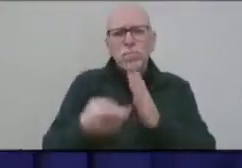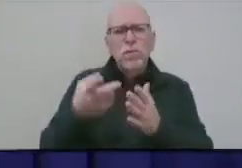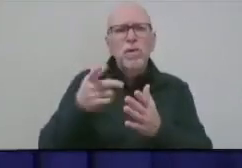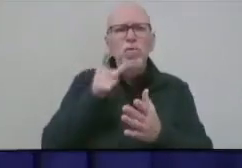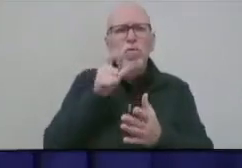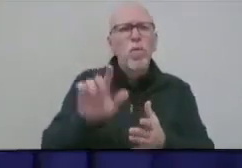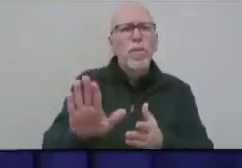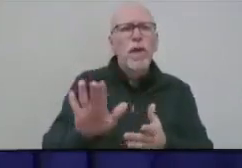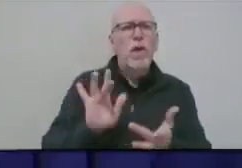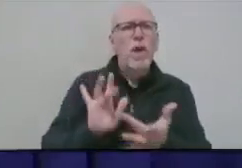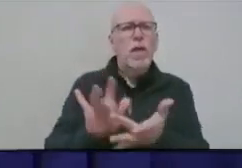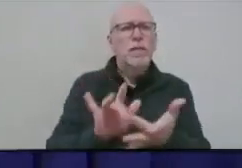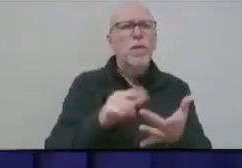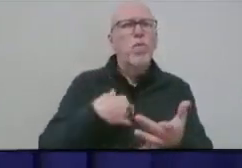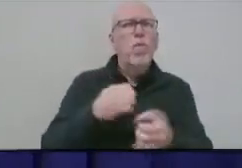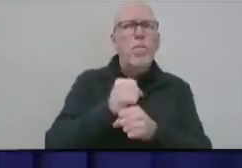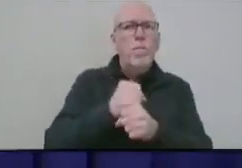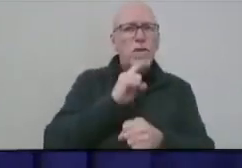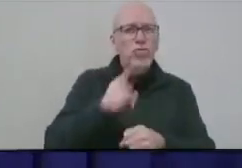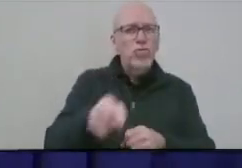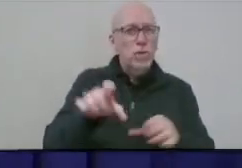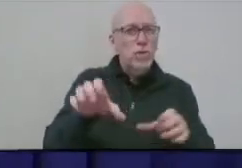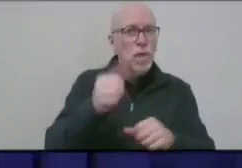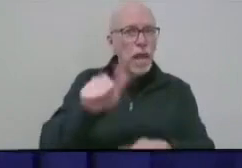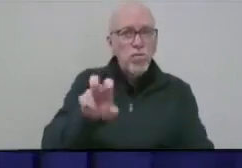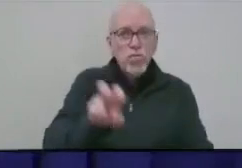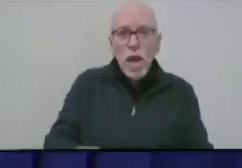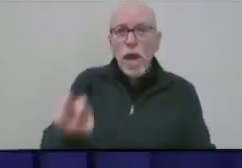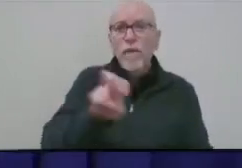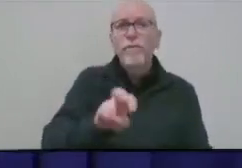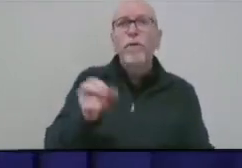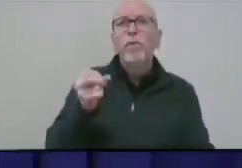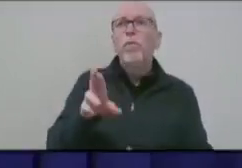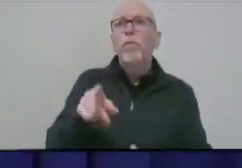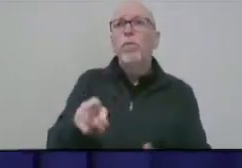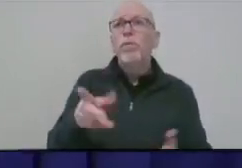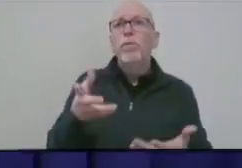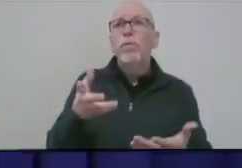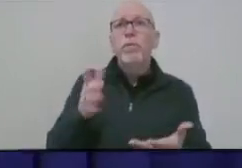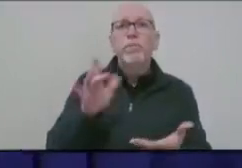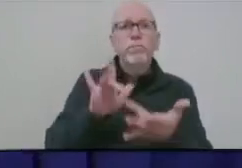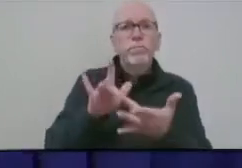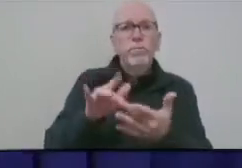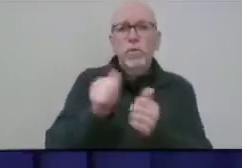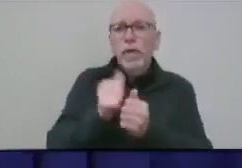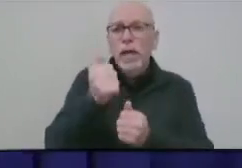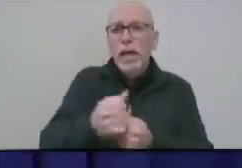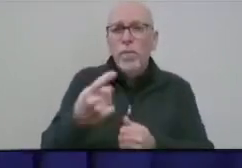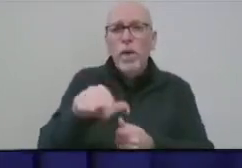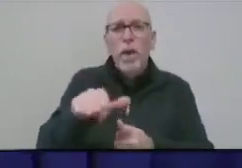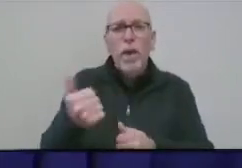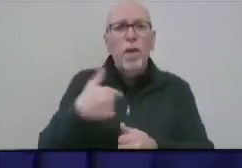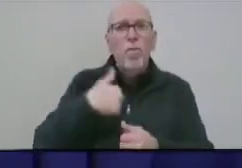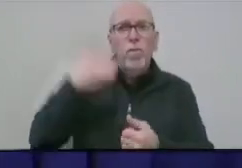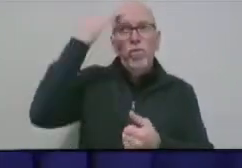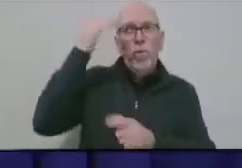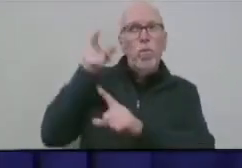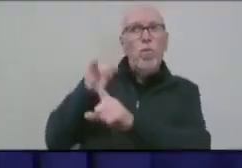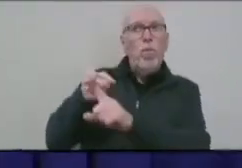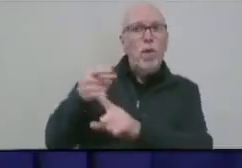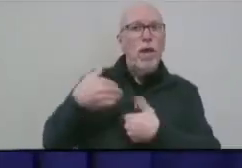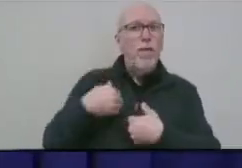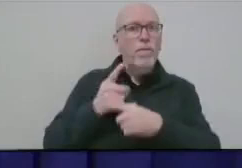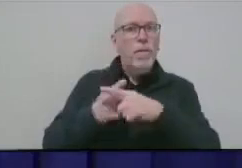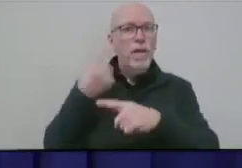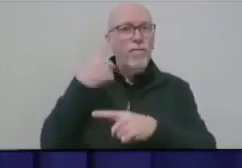they've had. We want to make sure if they've done any travel or any, you know, been in contact with anyone else that we know to be positive